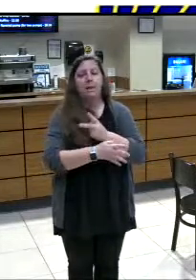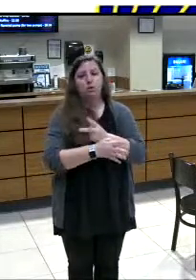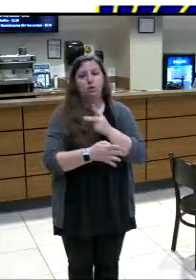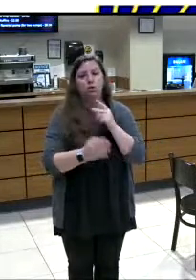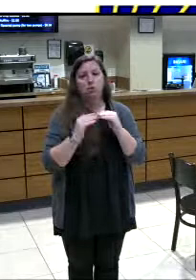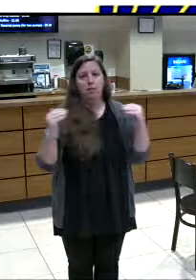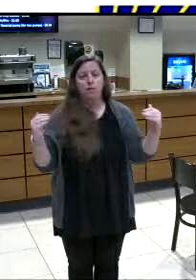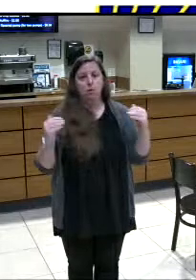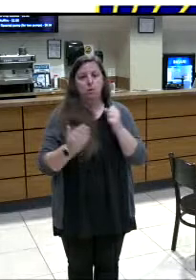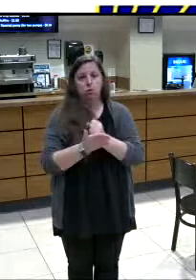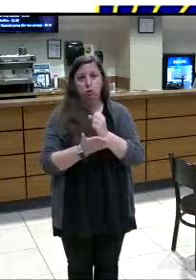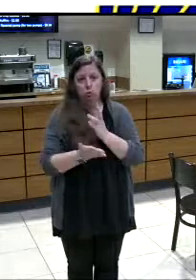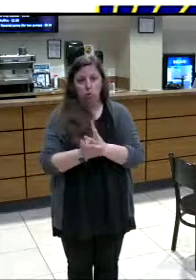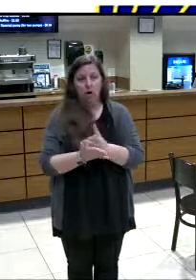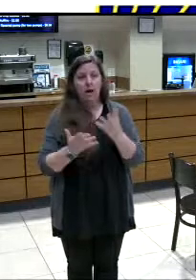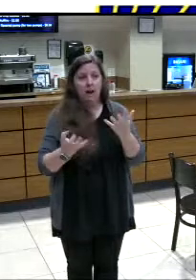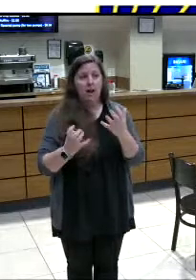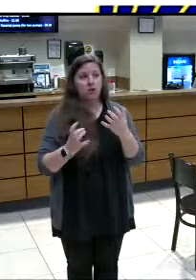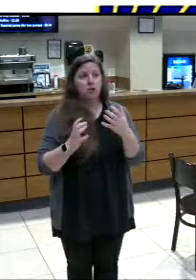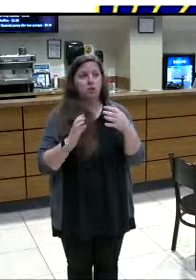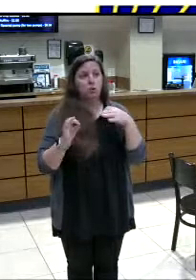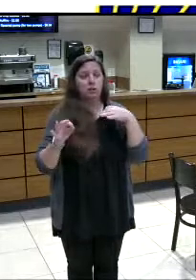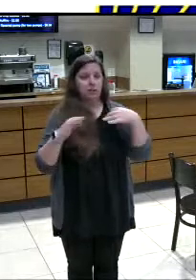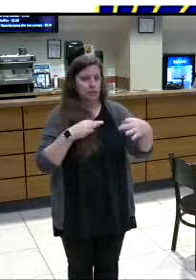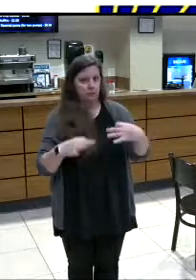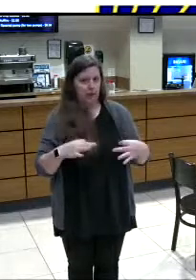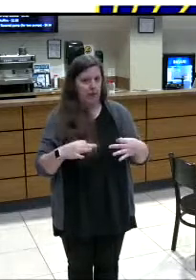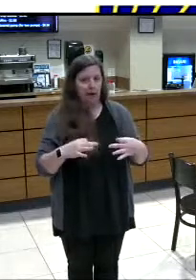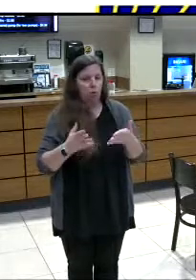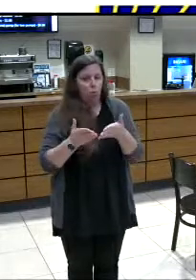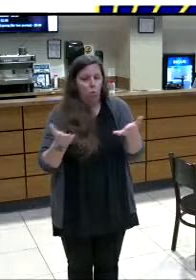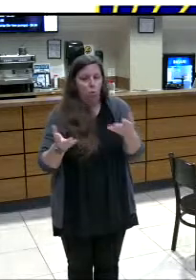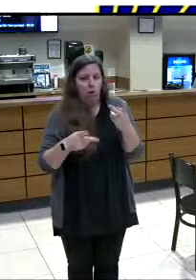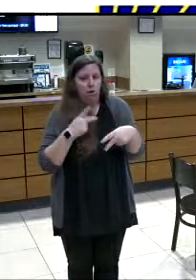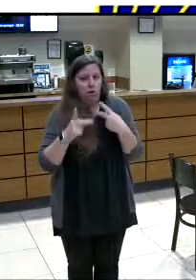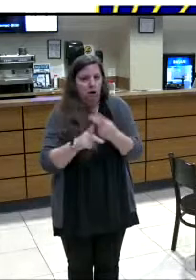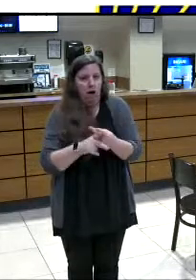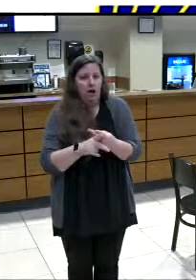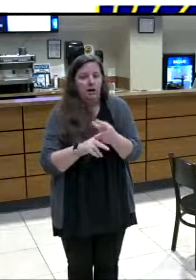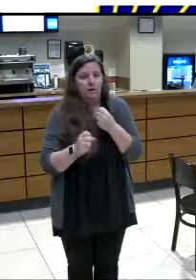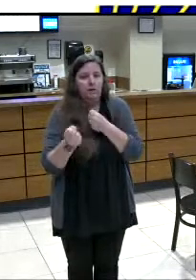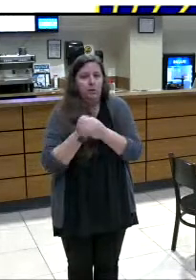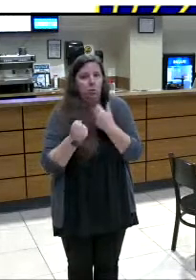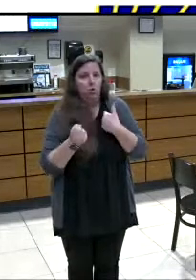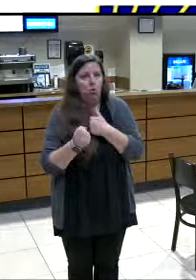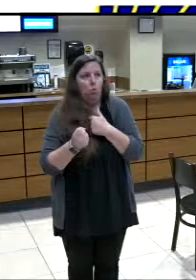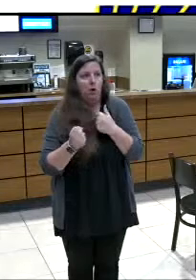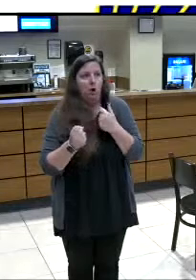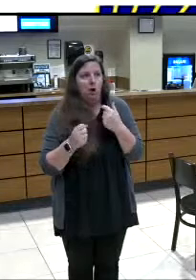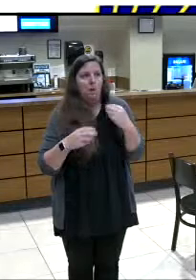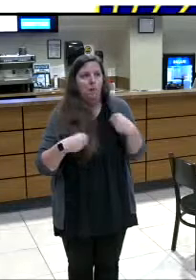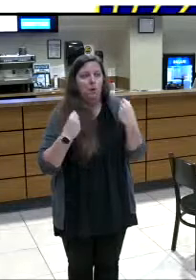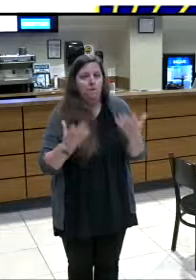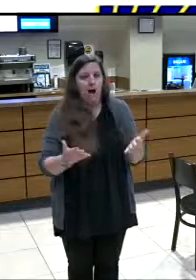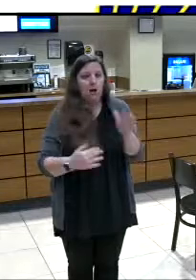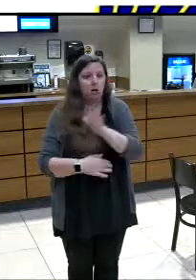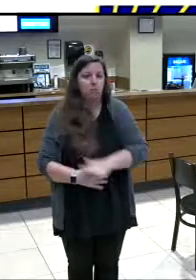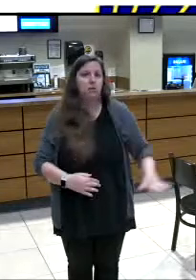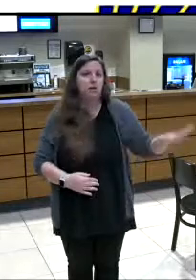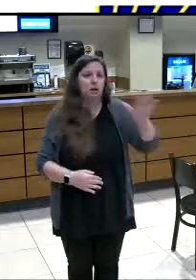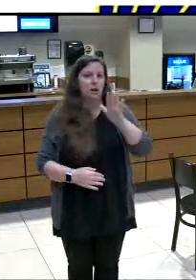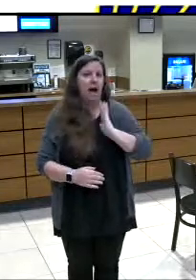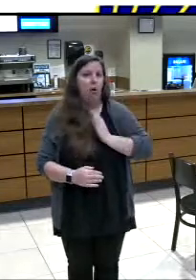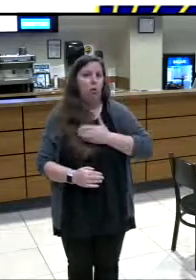review the scope of support that we are providing across all 21 of our sites.